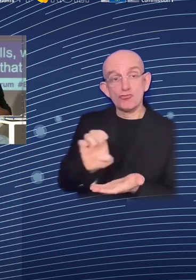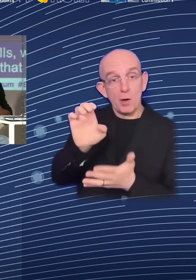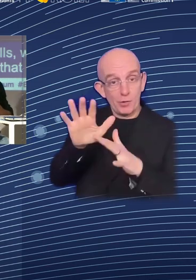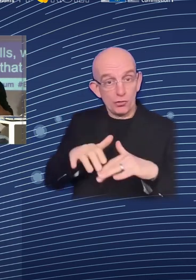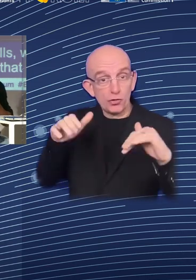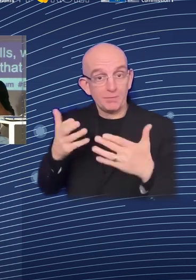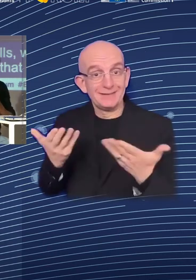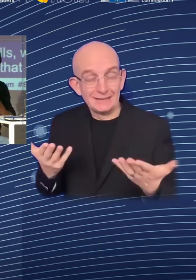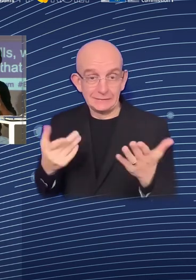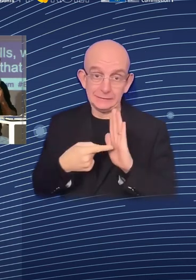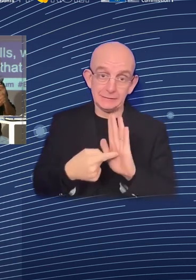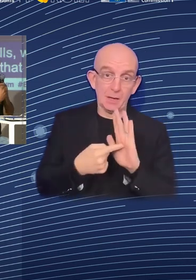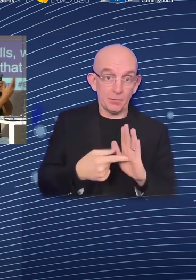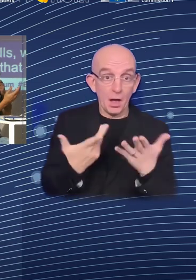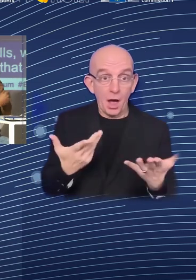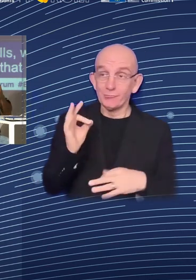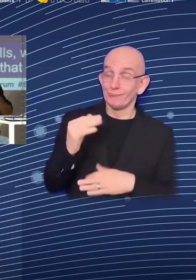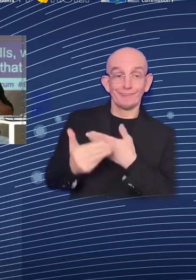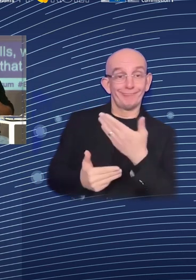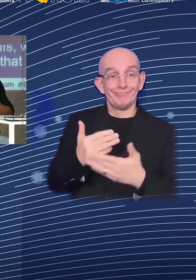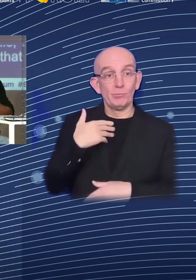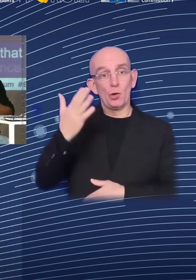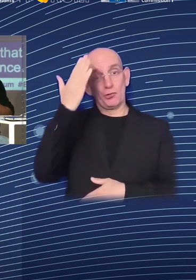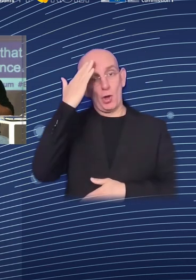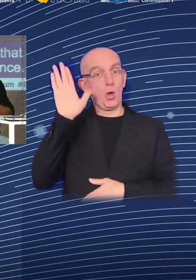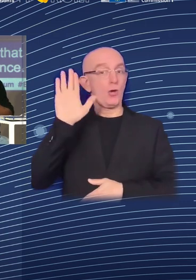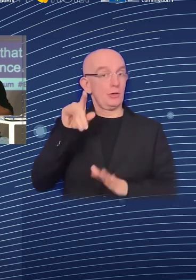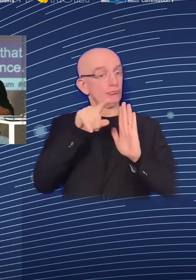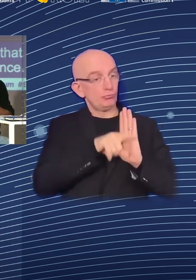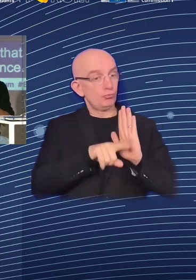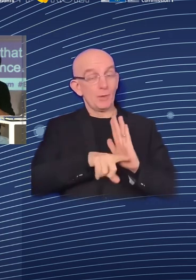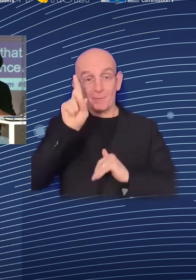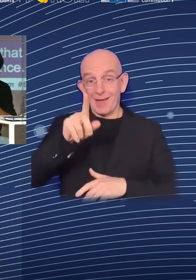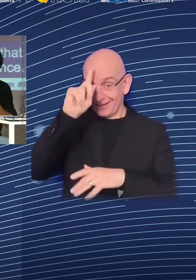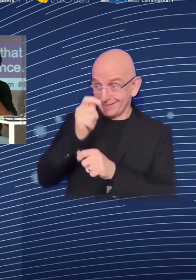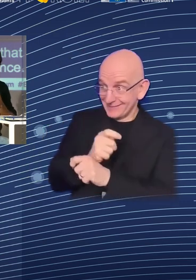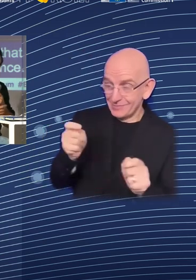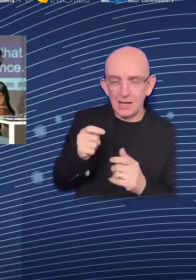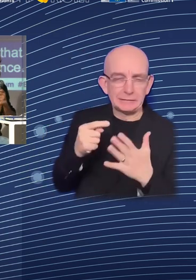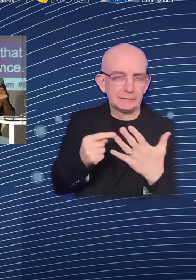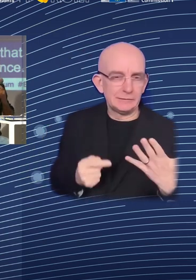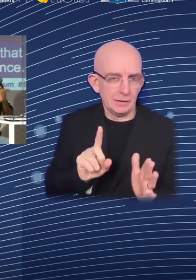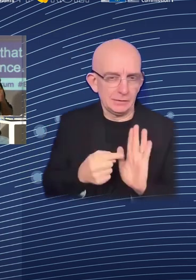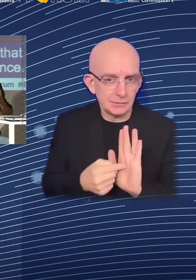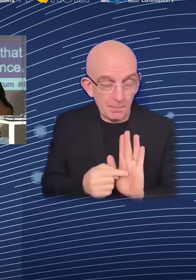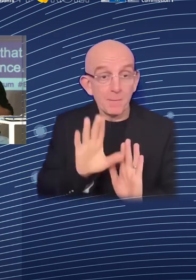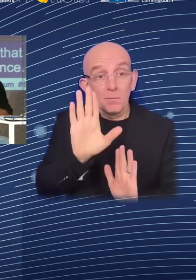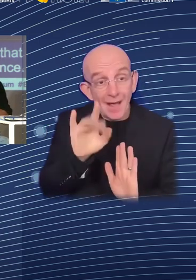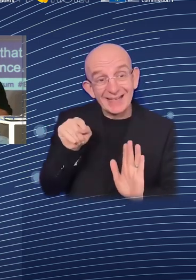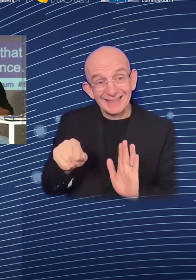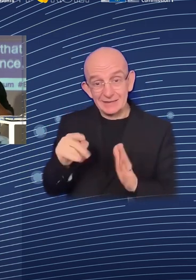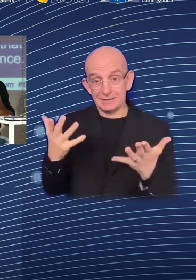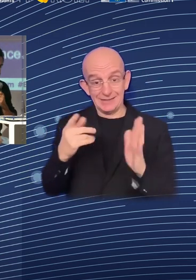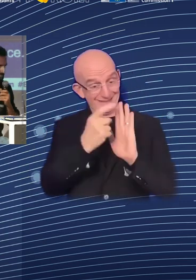a digital skill. So we develop an online platform that is open source. I will tell you why